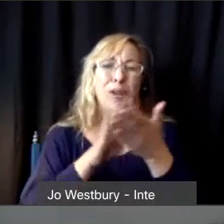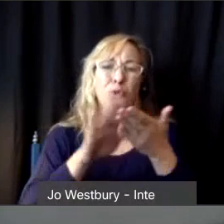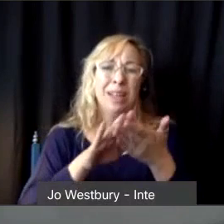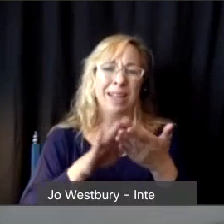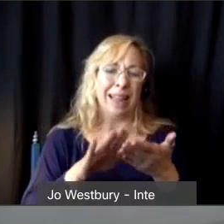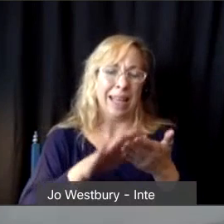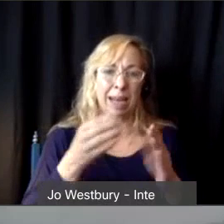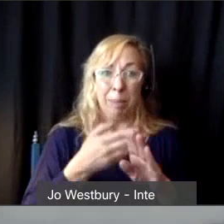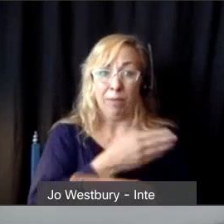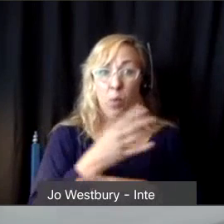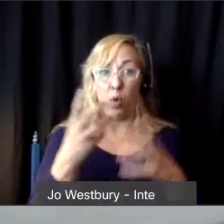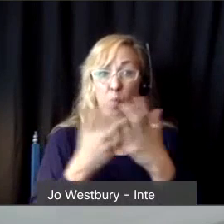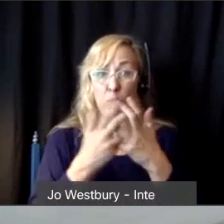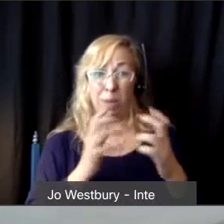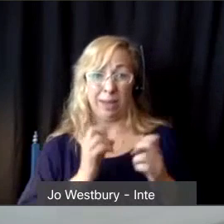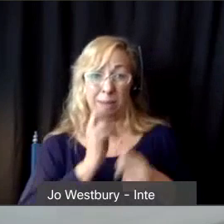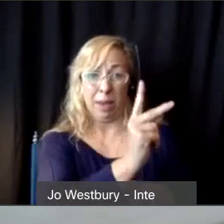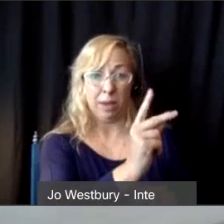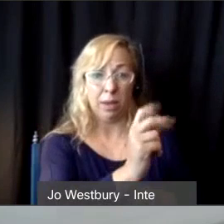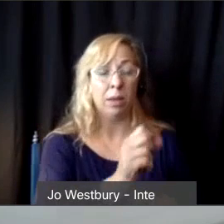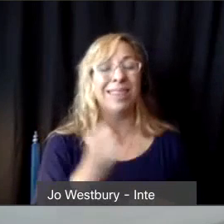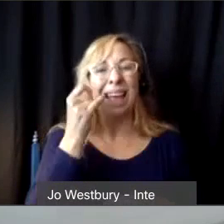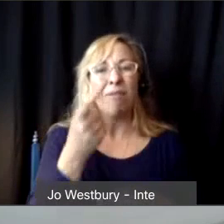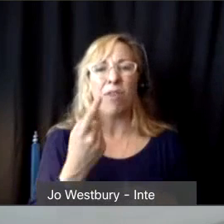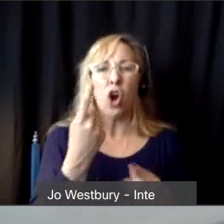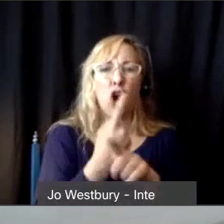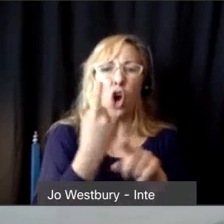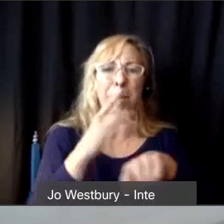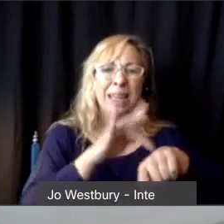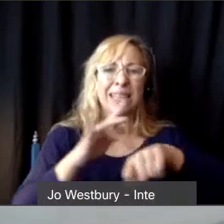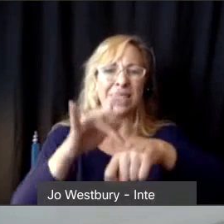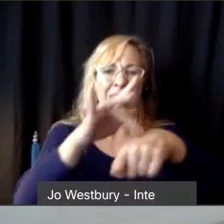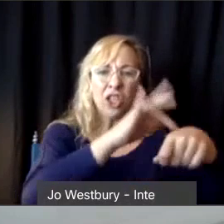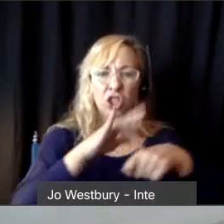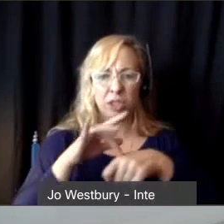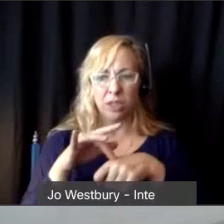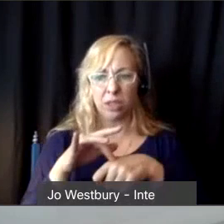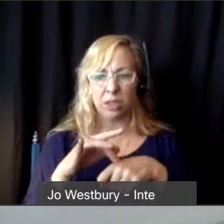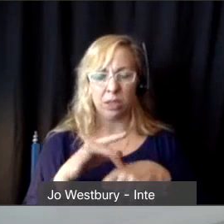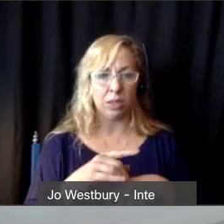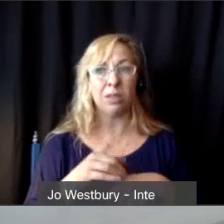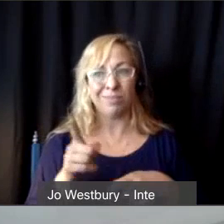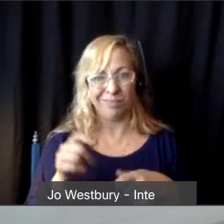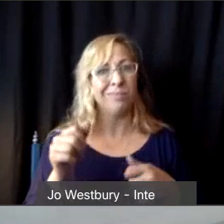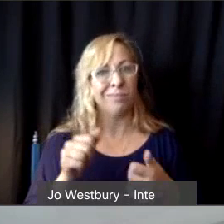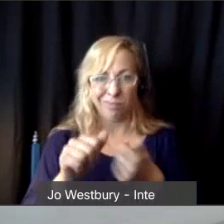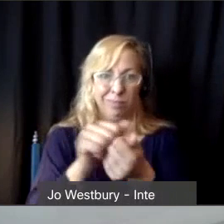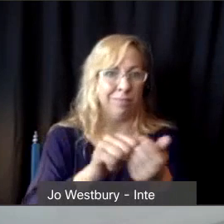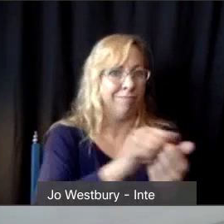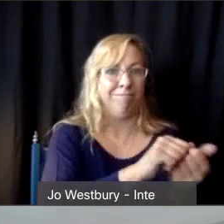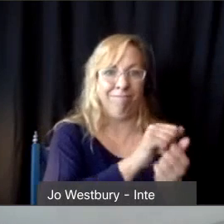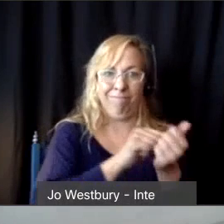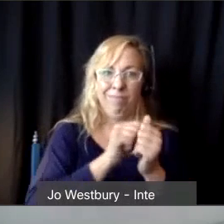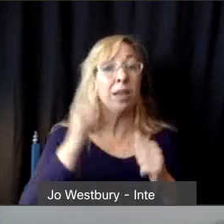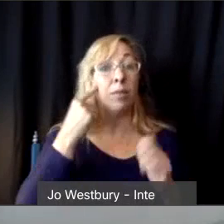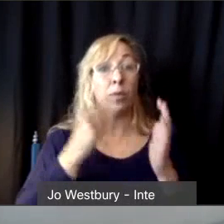Any high touch surfaces in the home that could have, that were within the space of where they visited need to be cleaned, like light